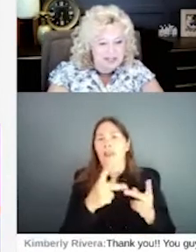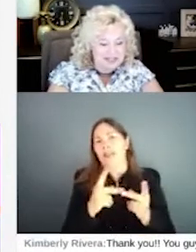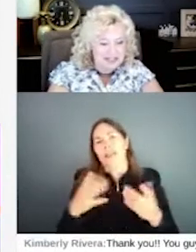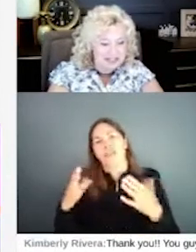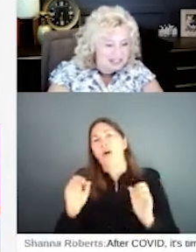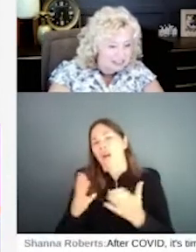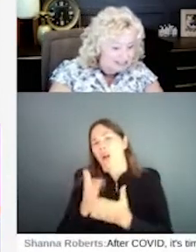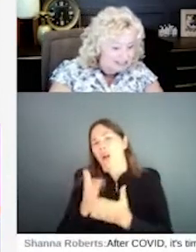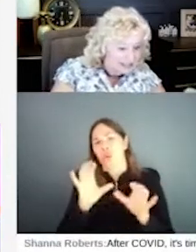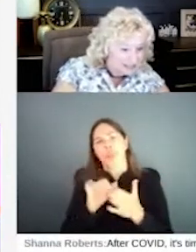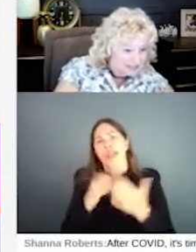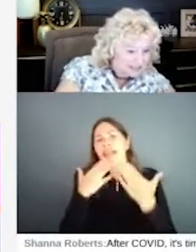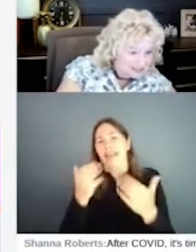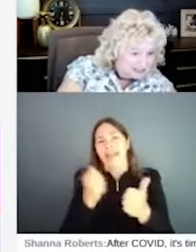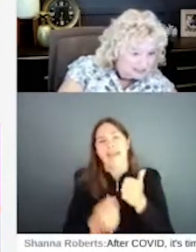everyone.